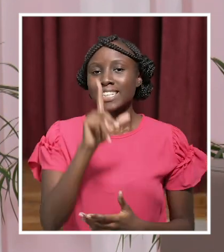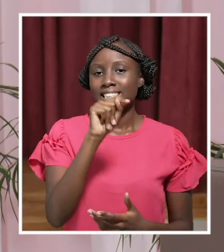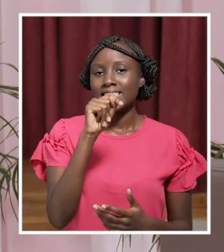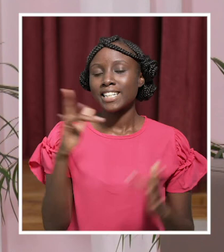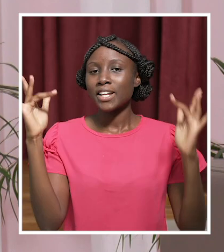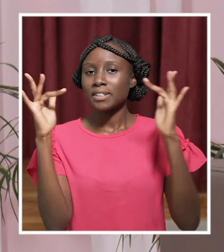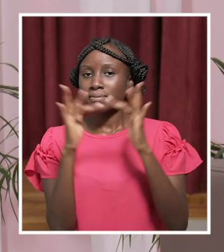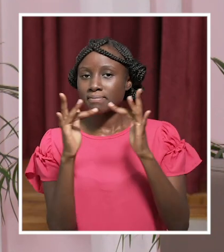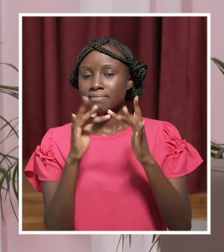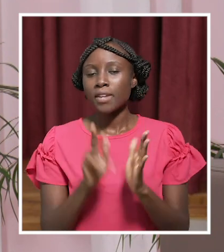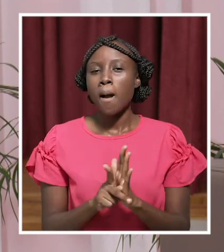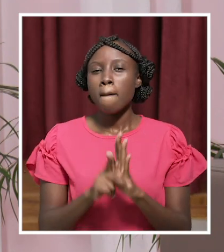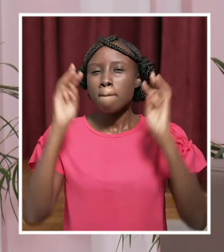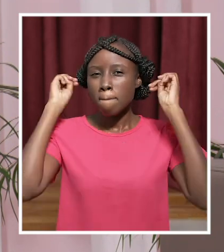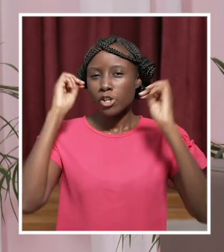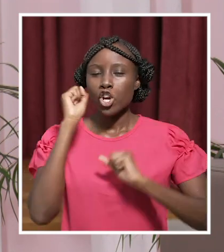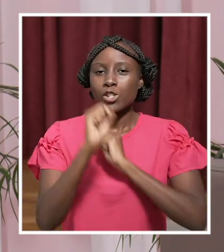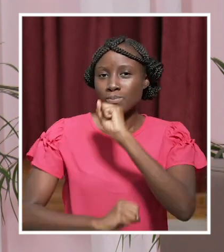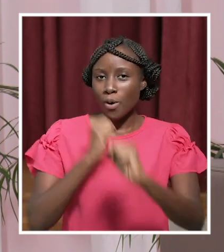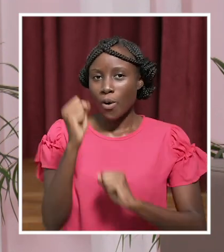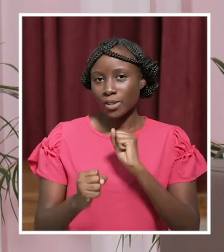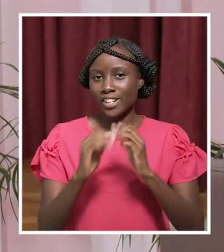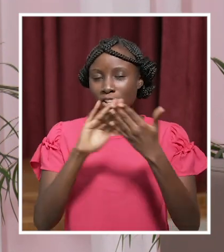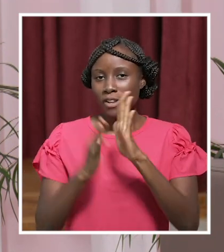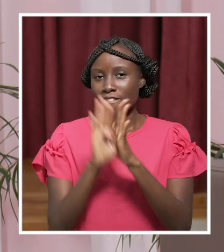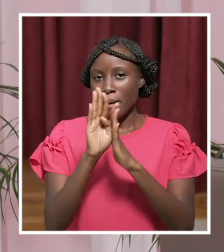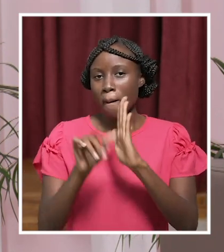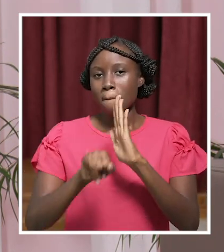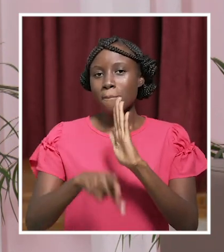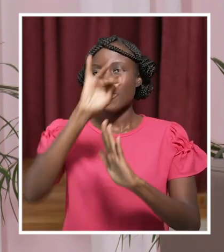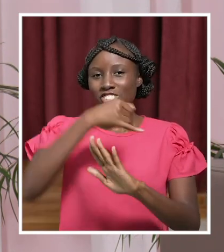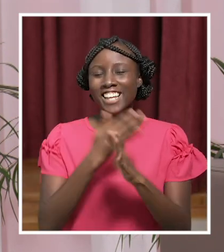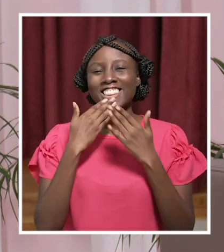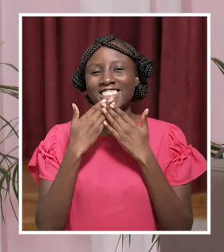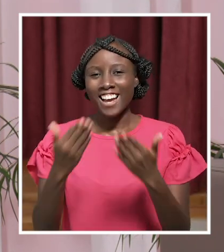Community Voices, a project of the Ministry of Sport and Community Development. Thanks for